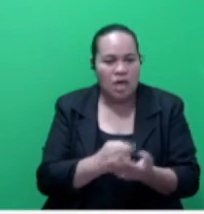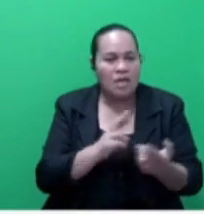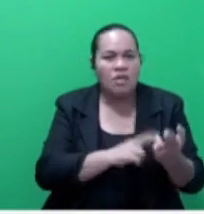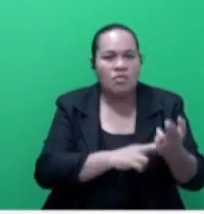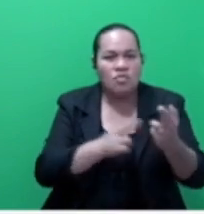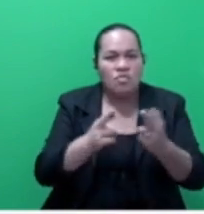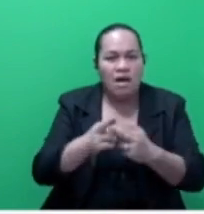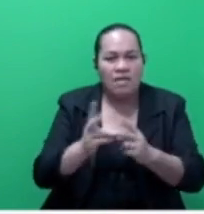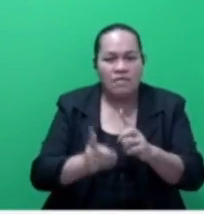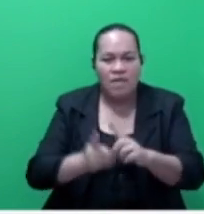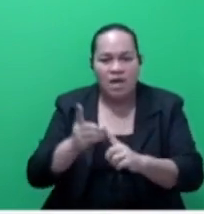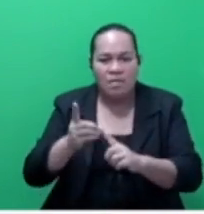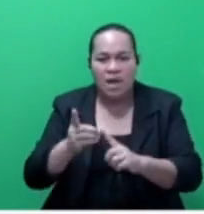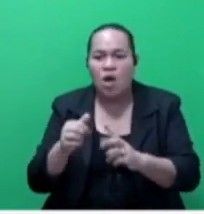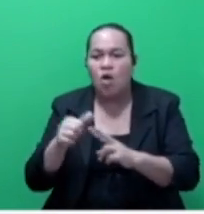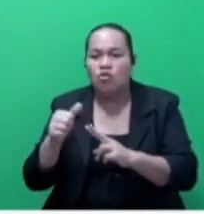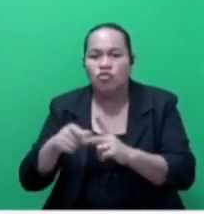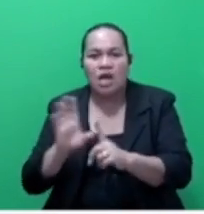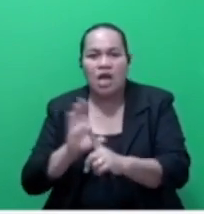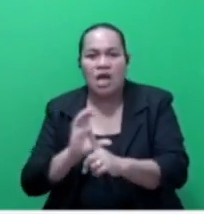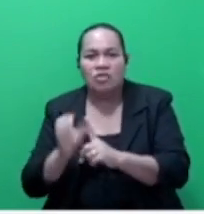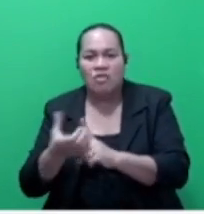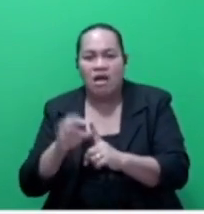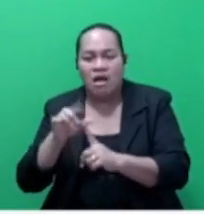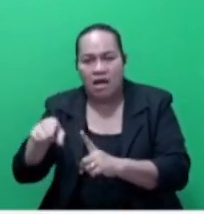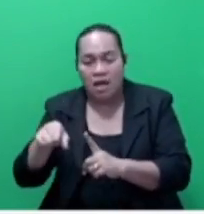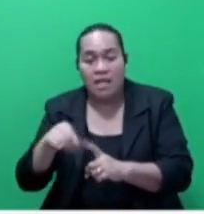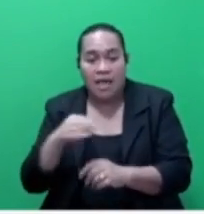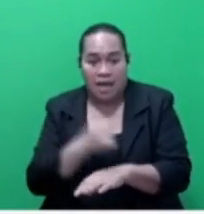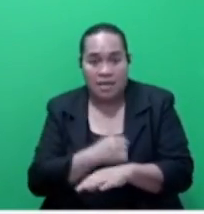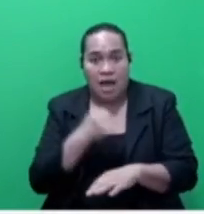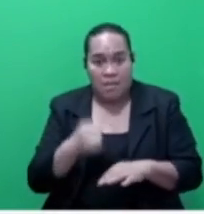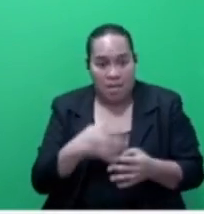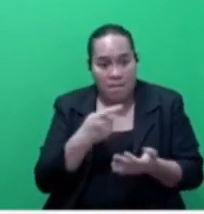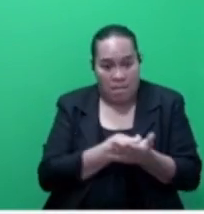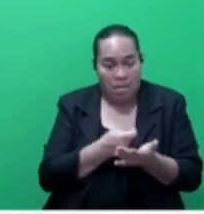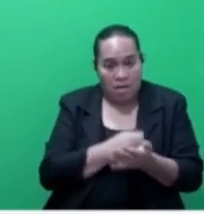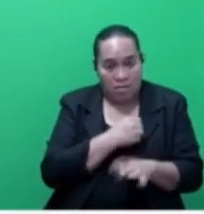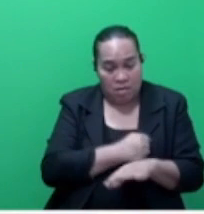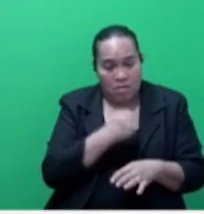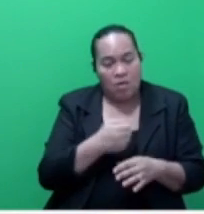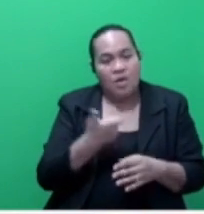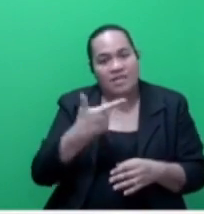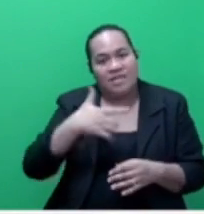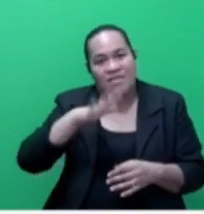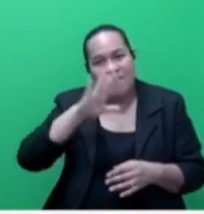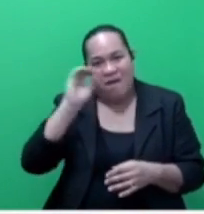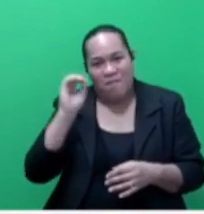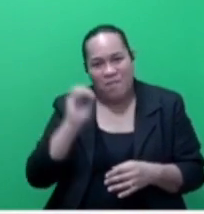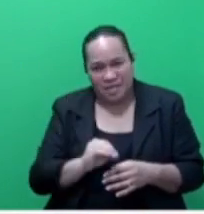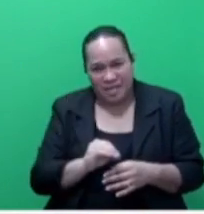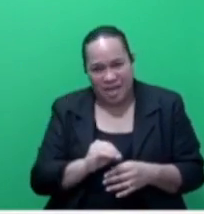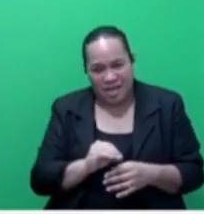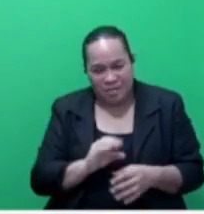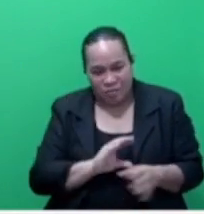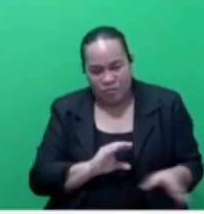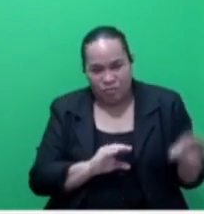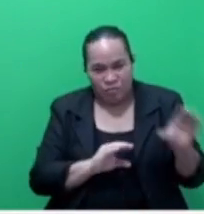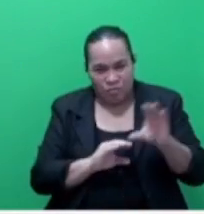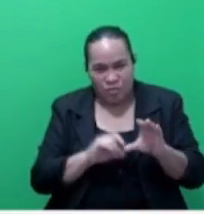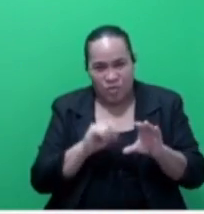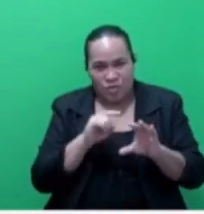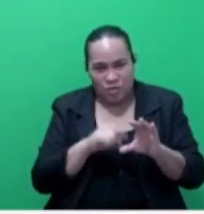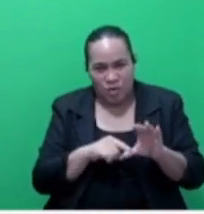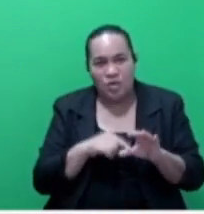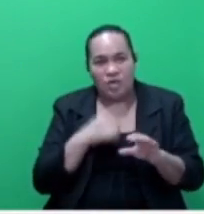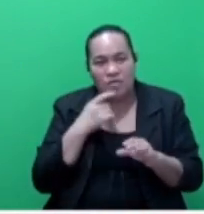areas and traditional sectors, the government guarantee was in fact raised to 75% of the principal outstanding on